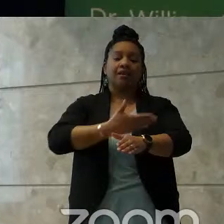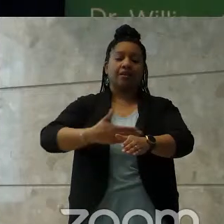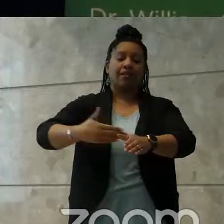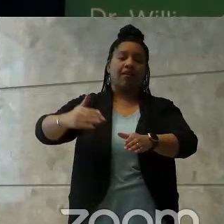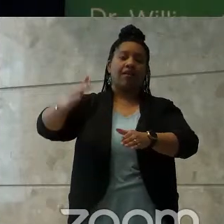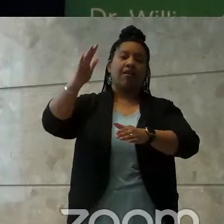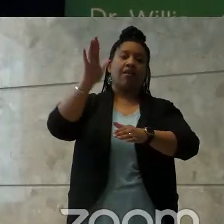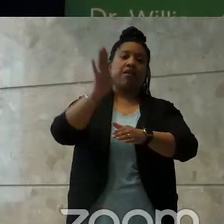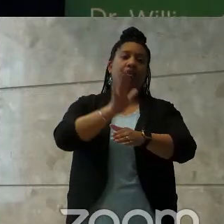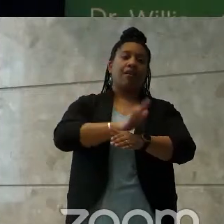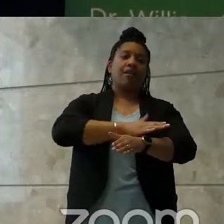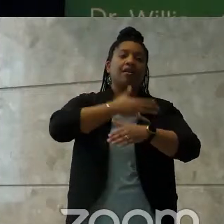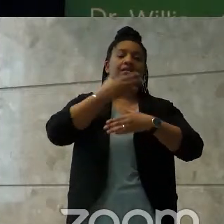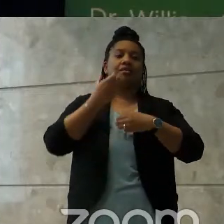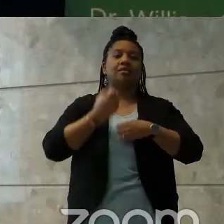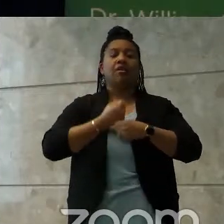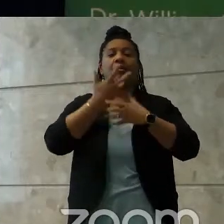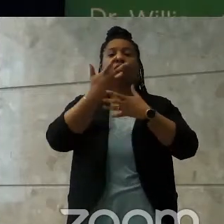Sing a